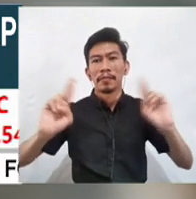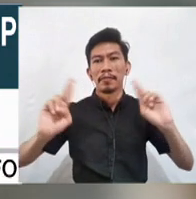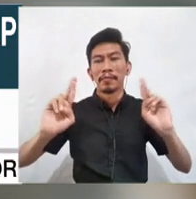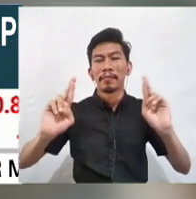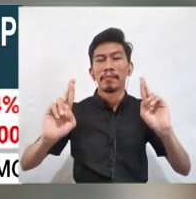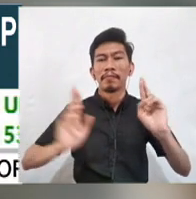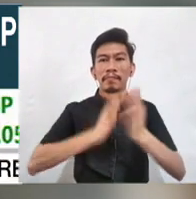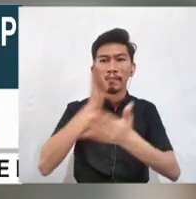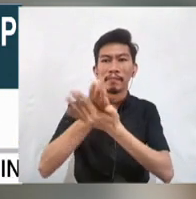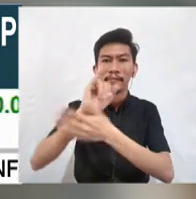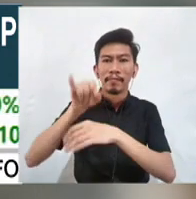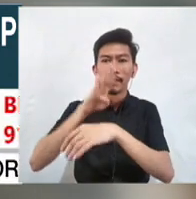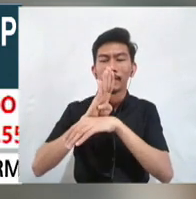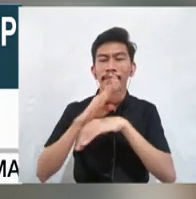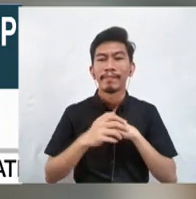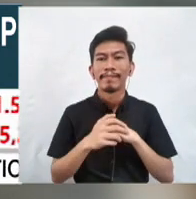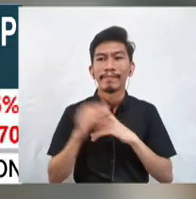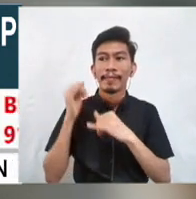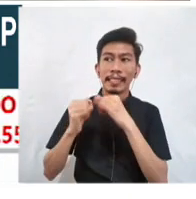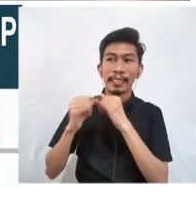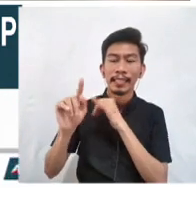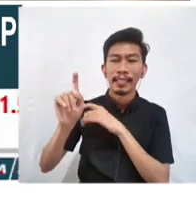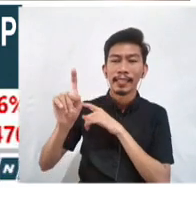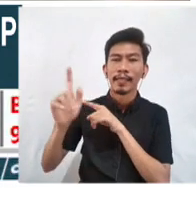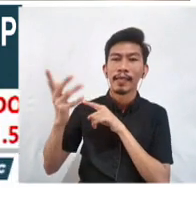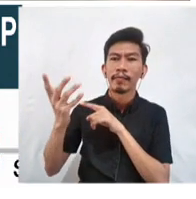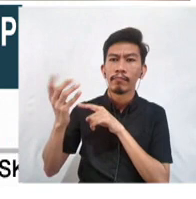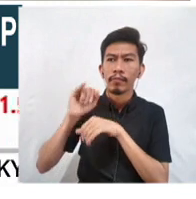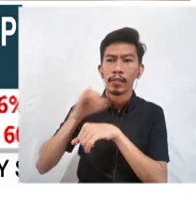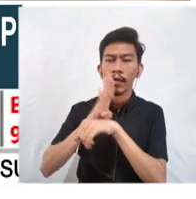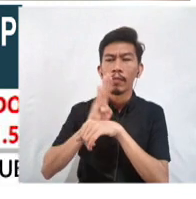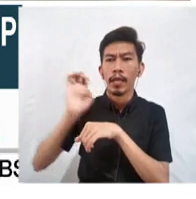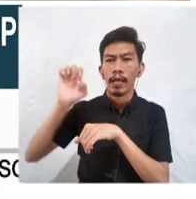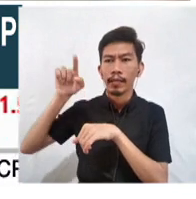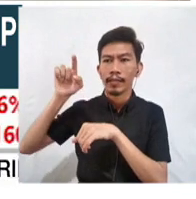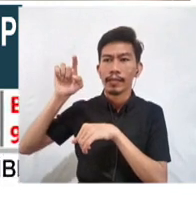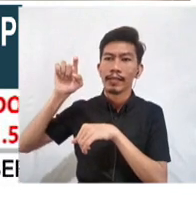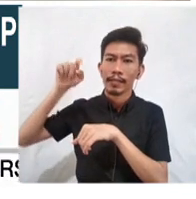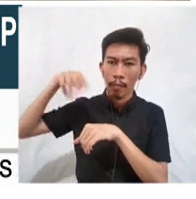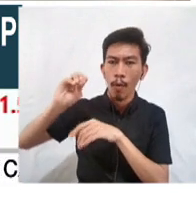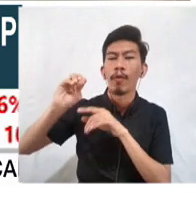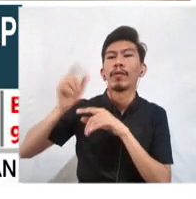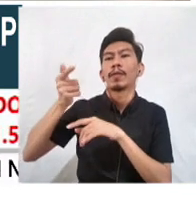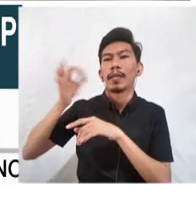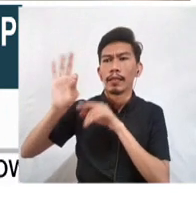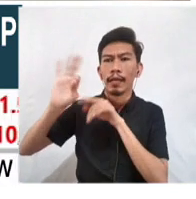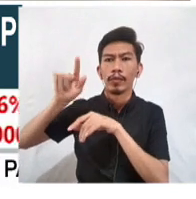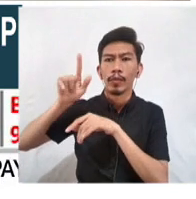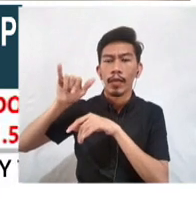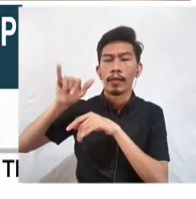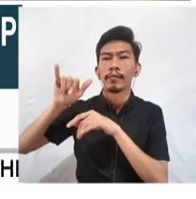our economic zone. Lastly, madam, before I let you go, the job expo on the 29th, will this have an online platform